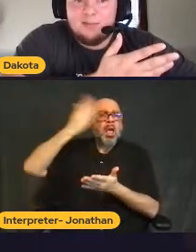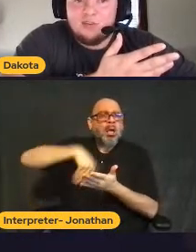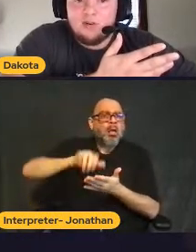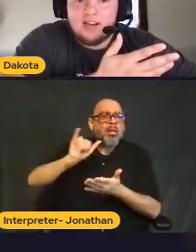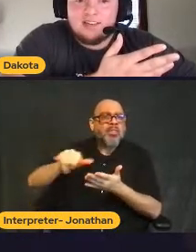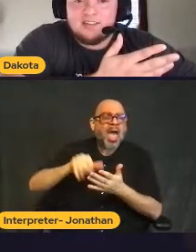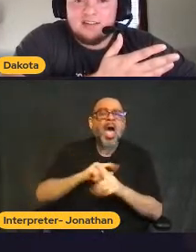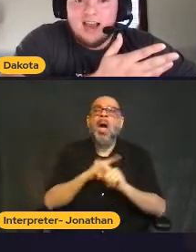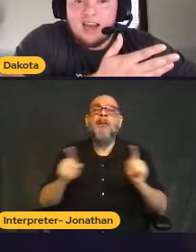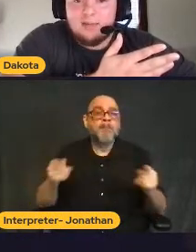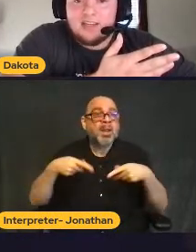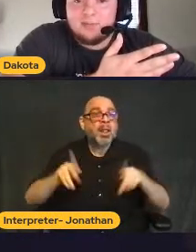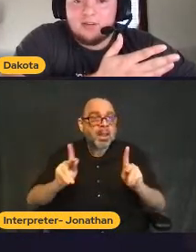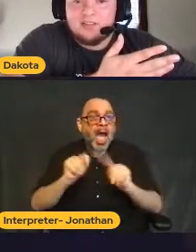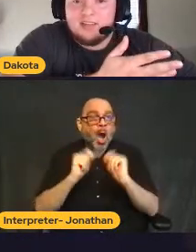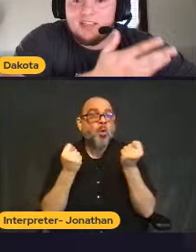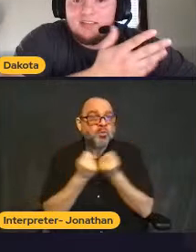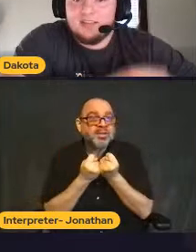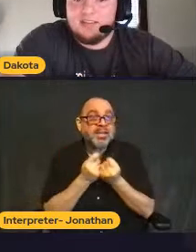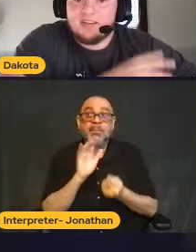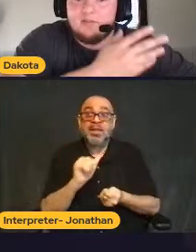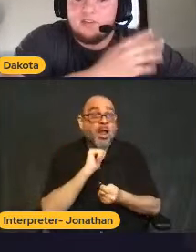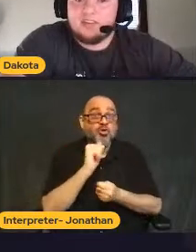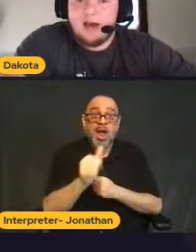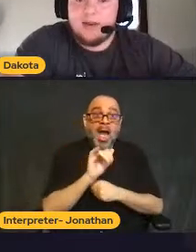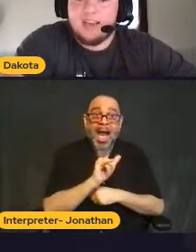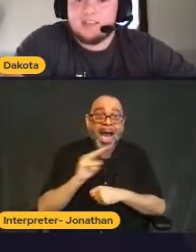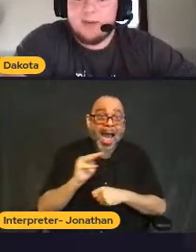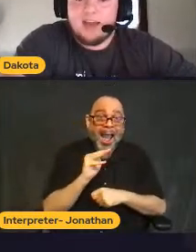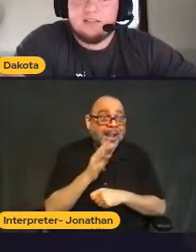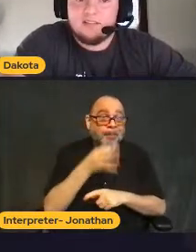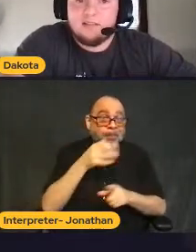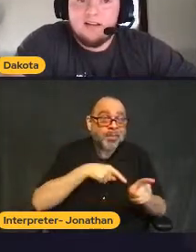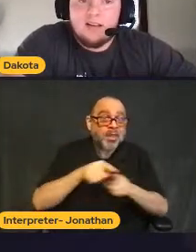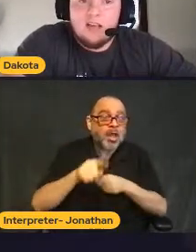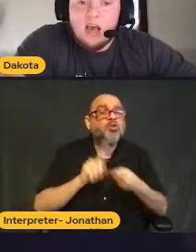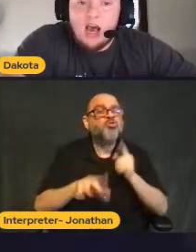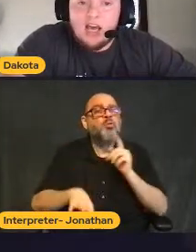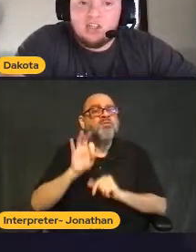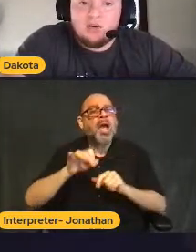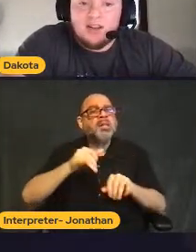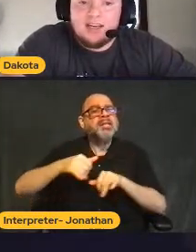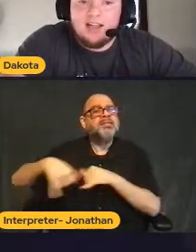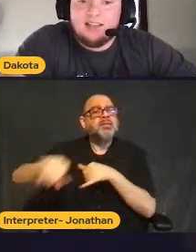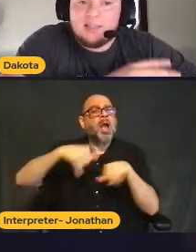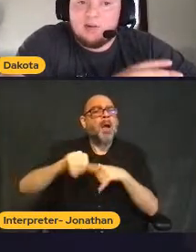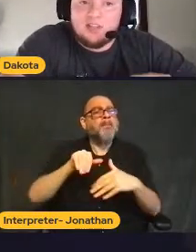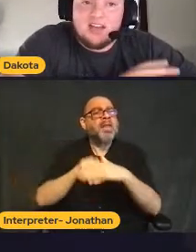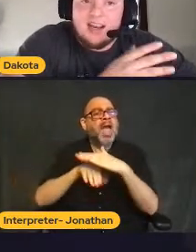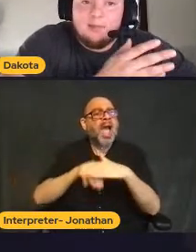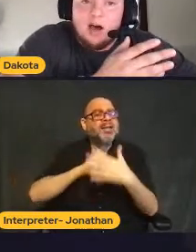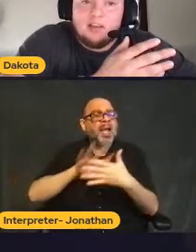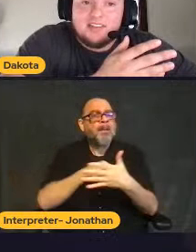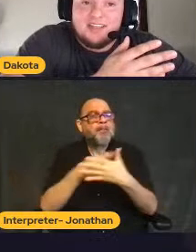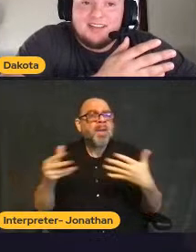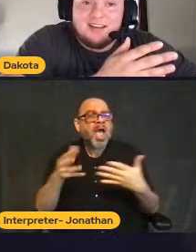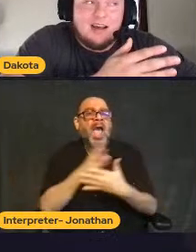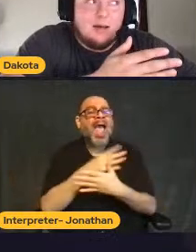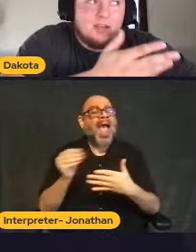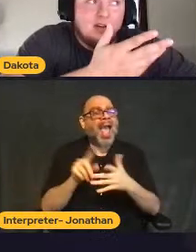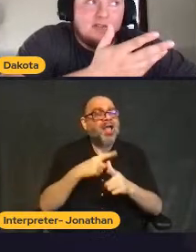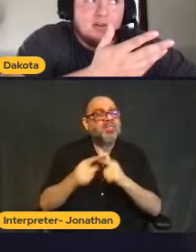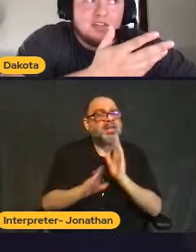enables teams who are not necessarily IAM experts to easily discover these common access patterns and generate a least privileged IAM